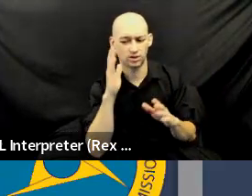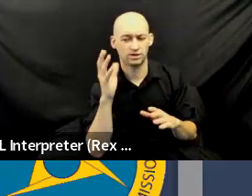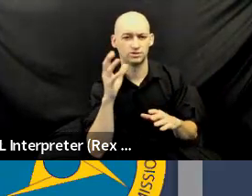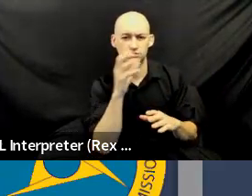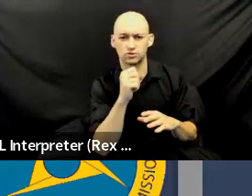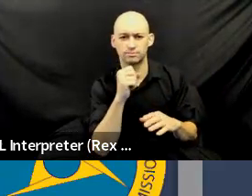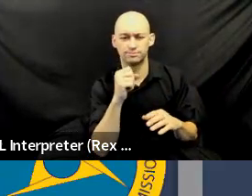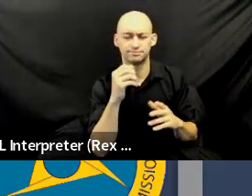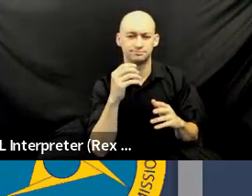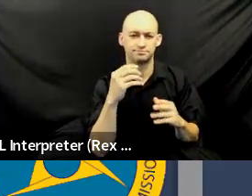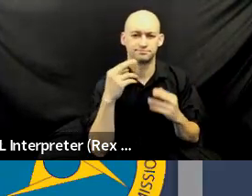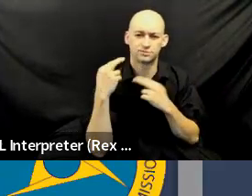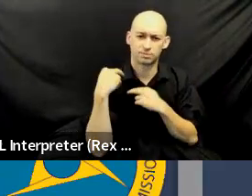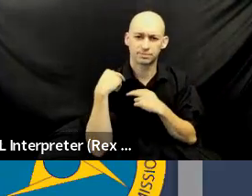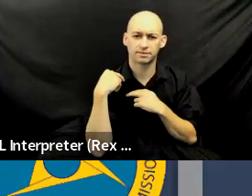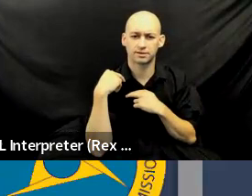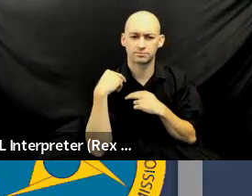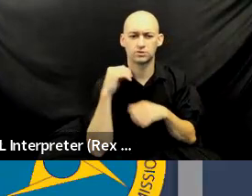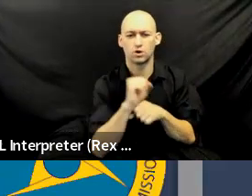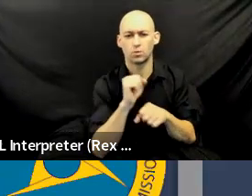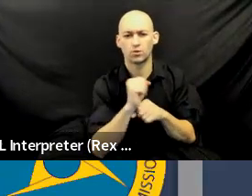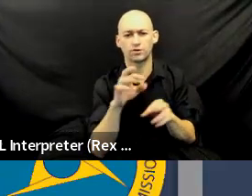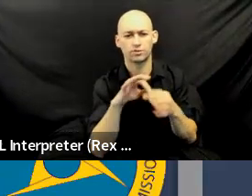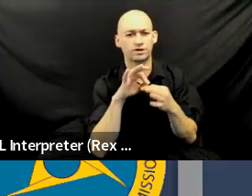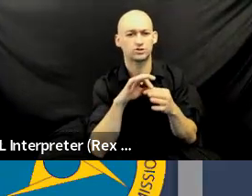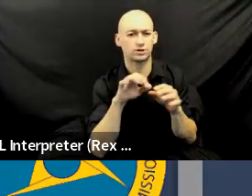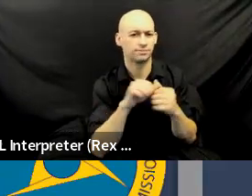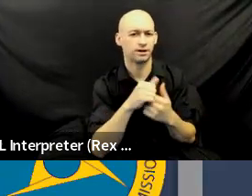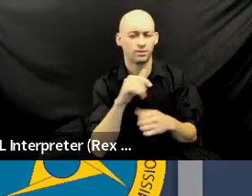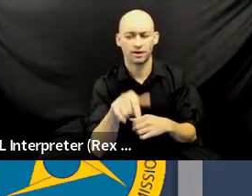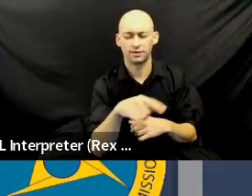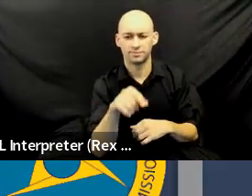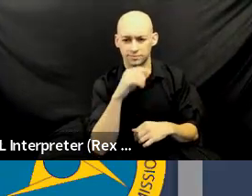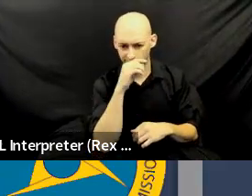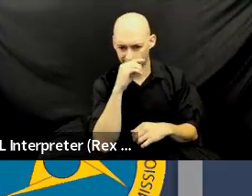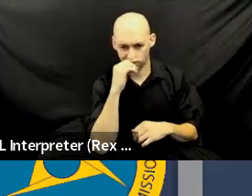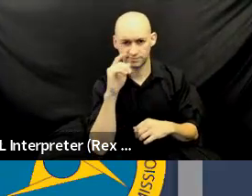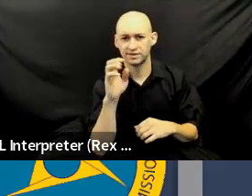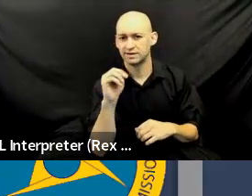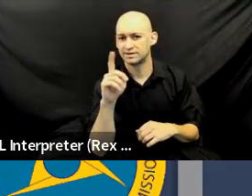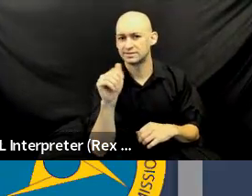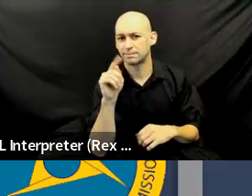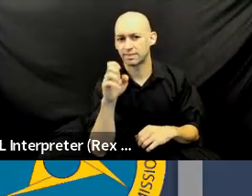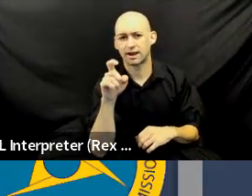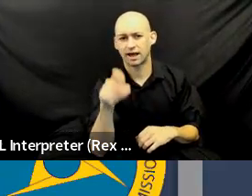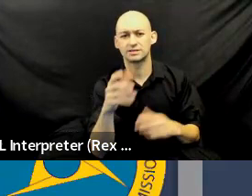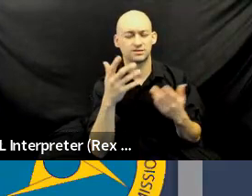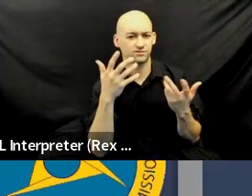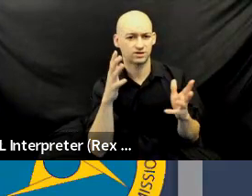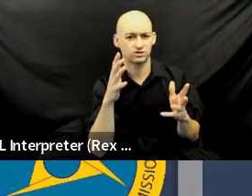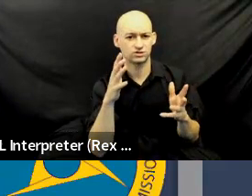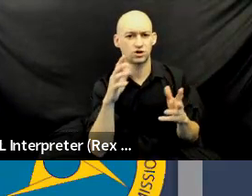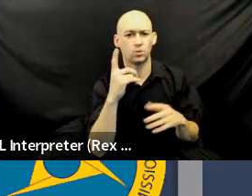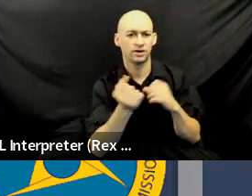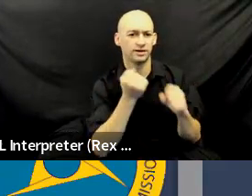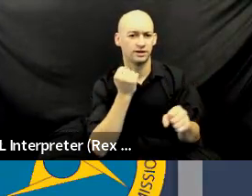So this is our working relationship with the states and how we have oversight over the program. This template has to be completed within a year after it was issued,